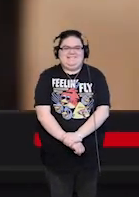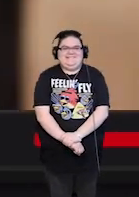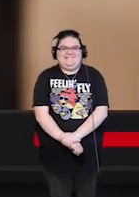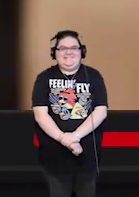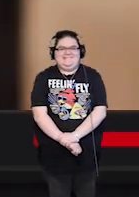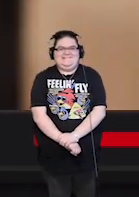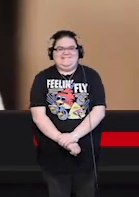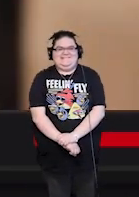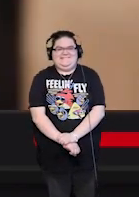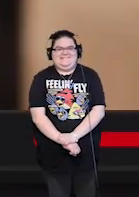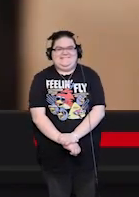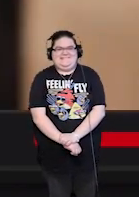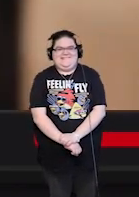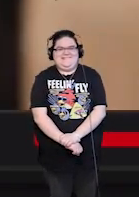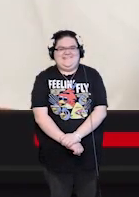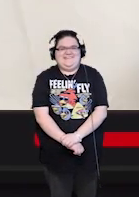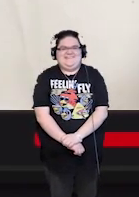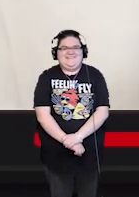for this.